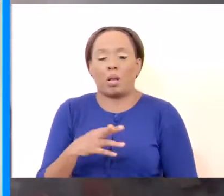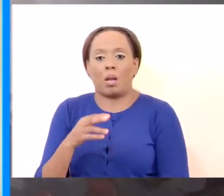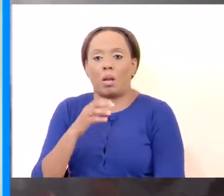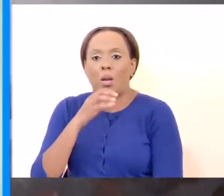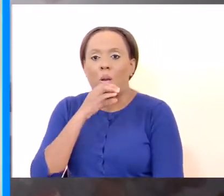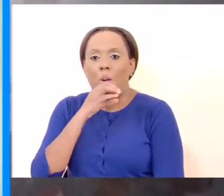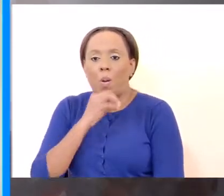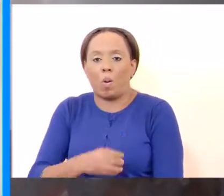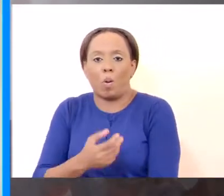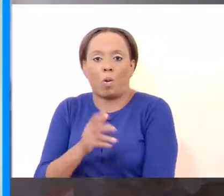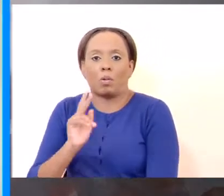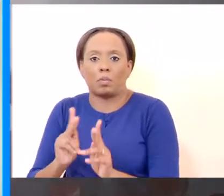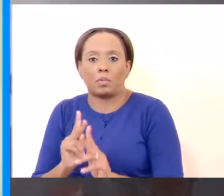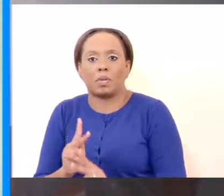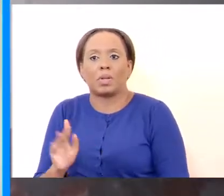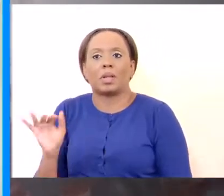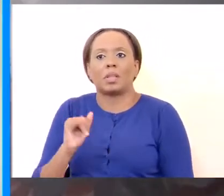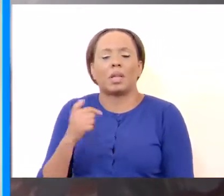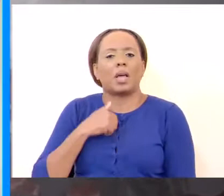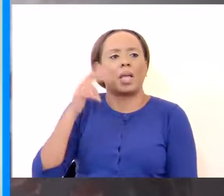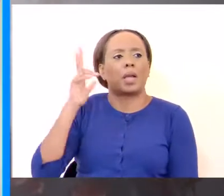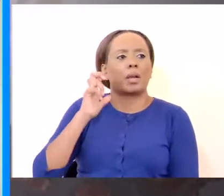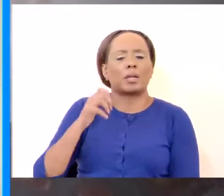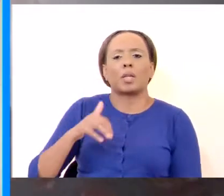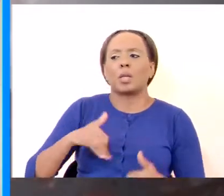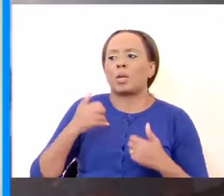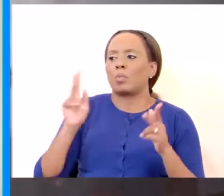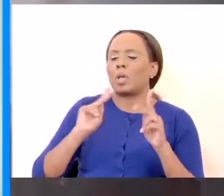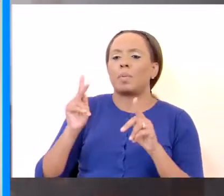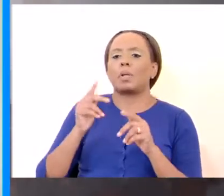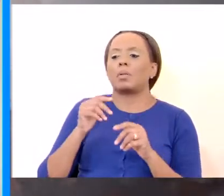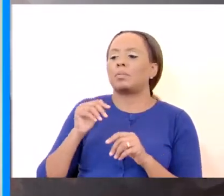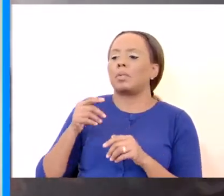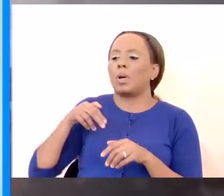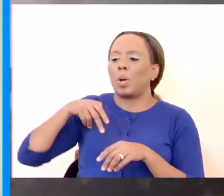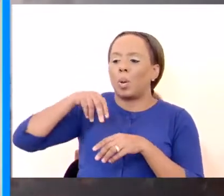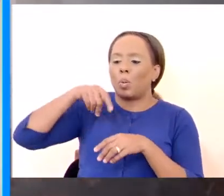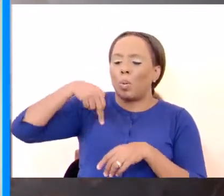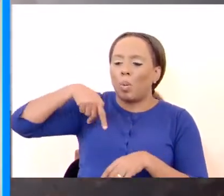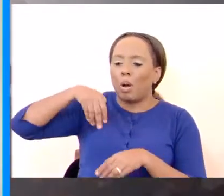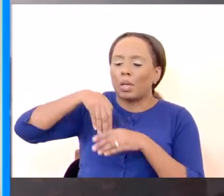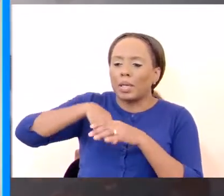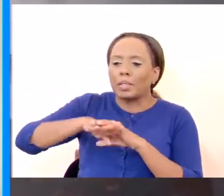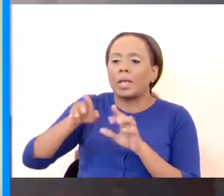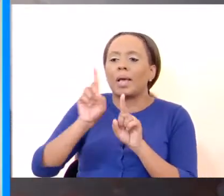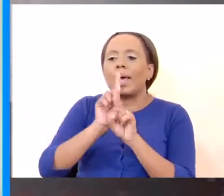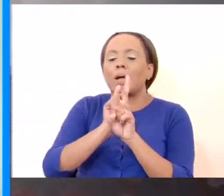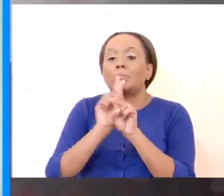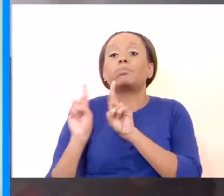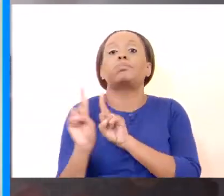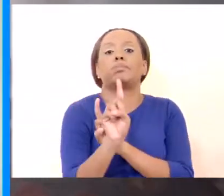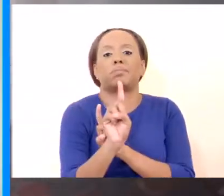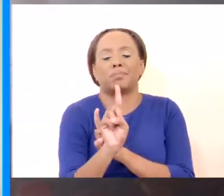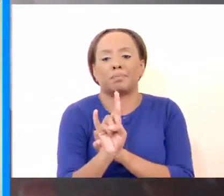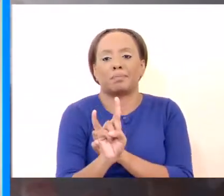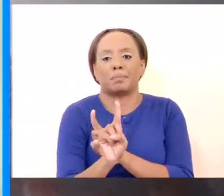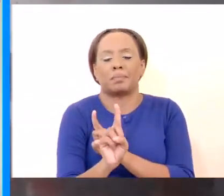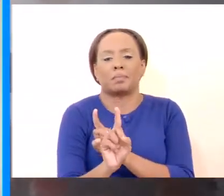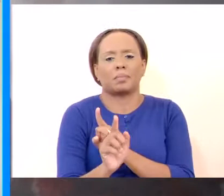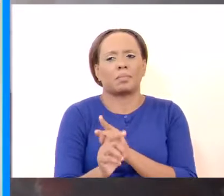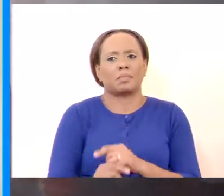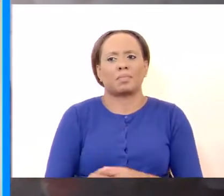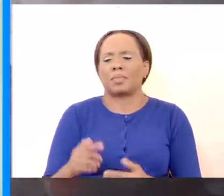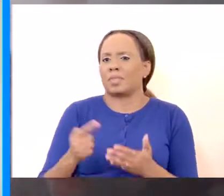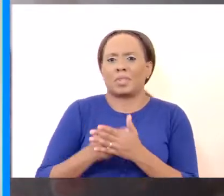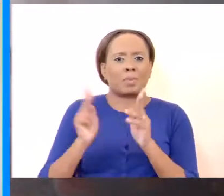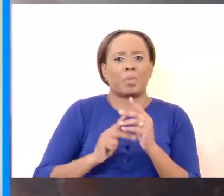persons walking in and getting in before some of the elderly persons, and there have also been other reports of persons waiting 4 and